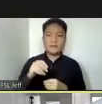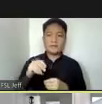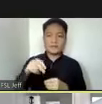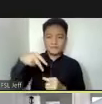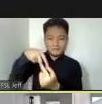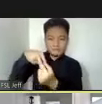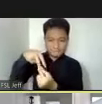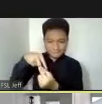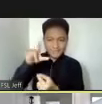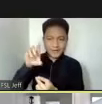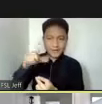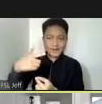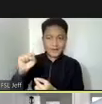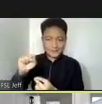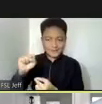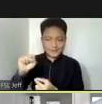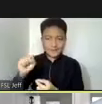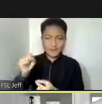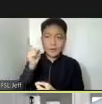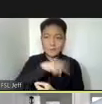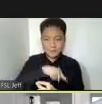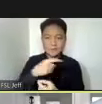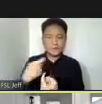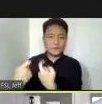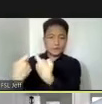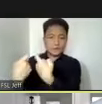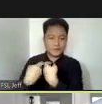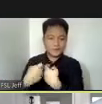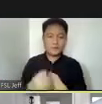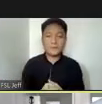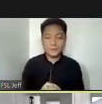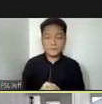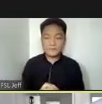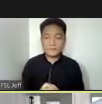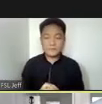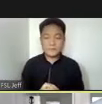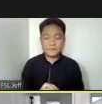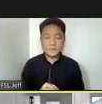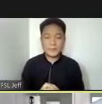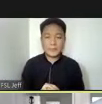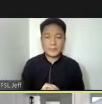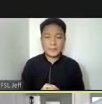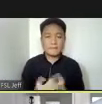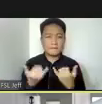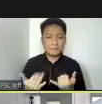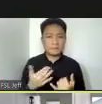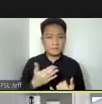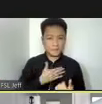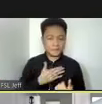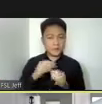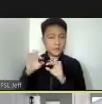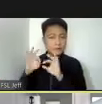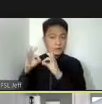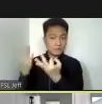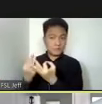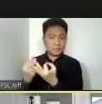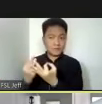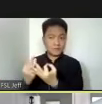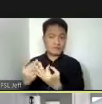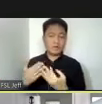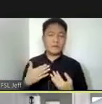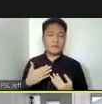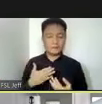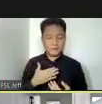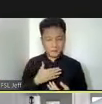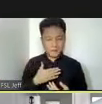I consider my family as my pillars of strength, not only pillars of strength, but also my inspiration. My father and